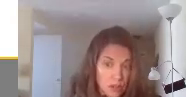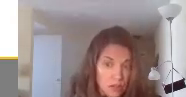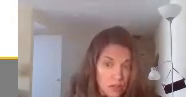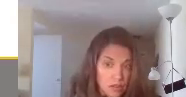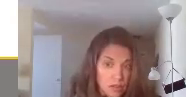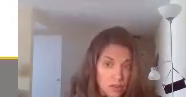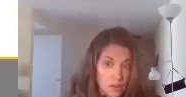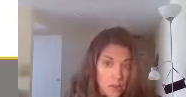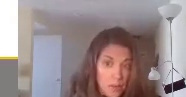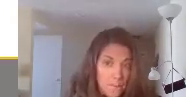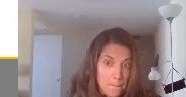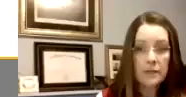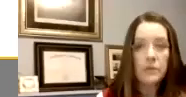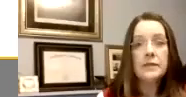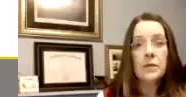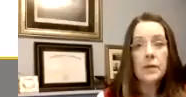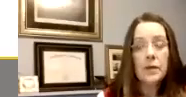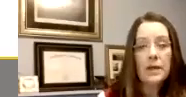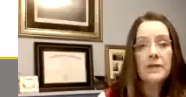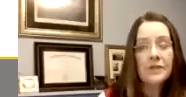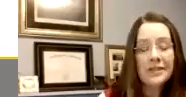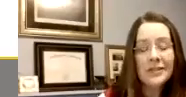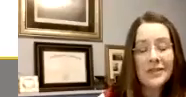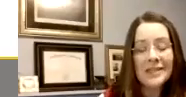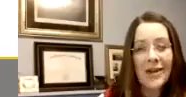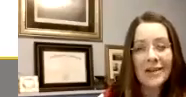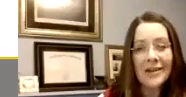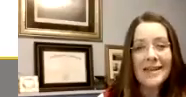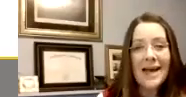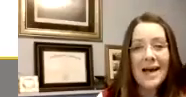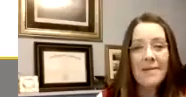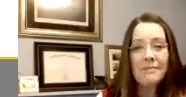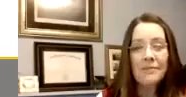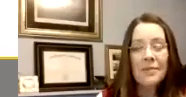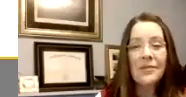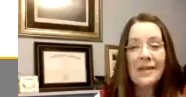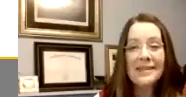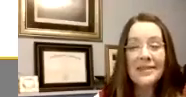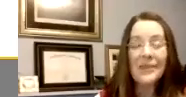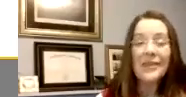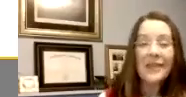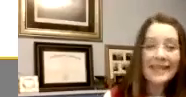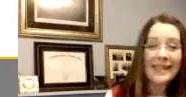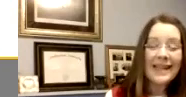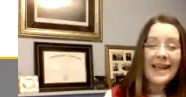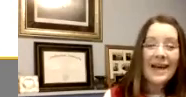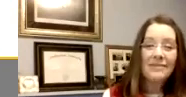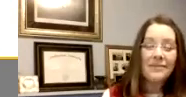phase 1? Absolutely. So we know that if our students aren't progressing, they're